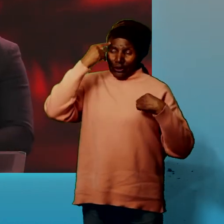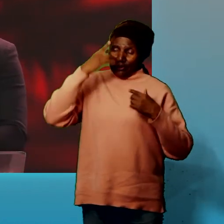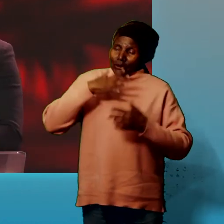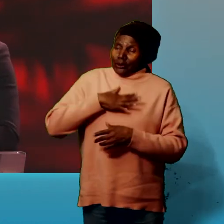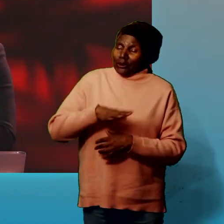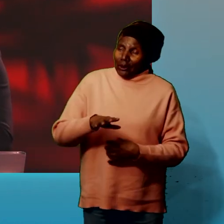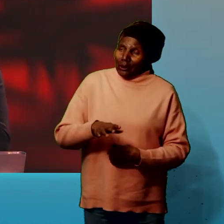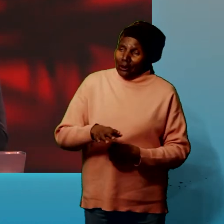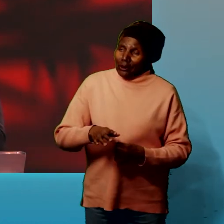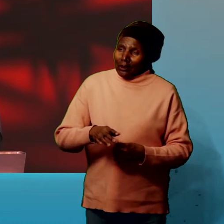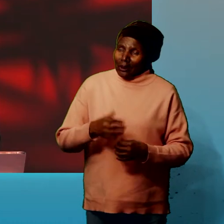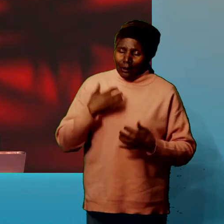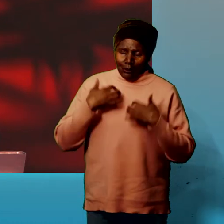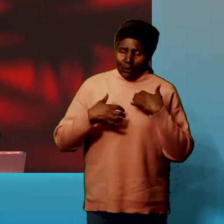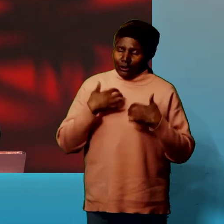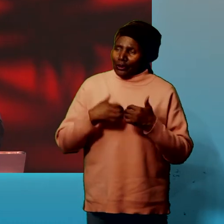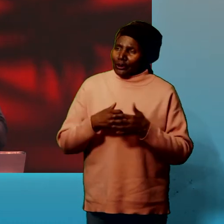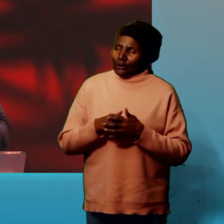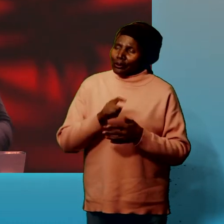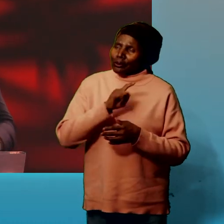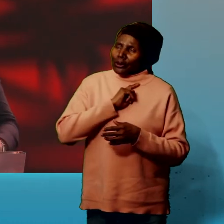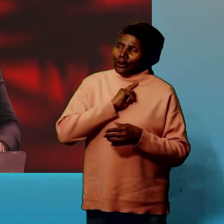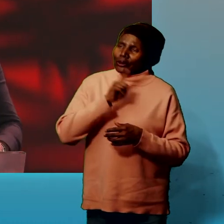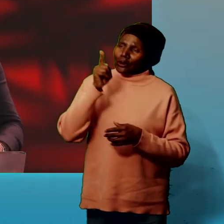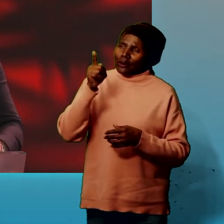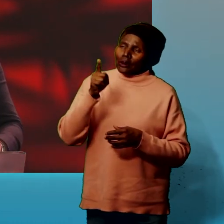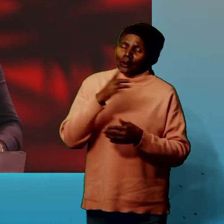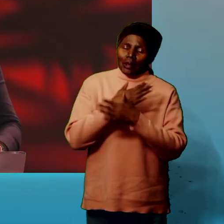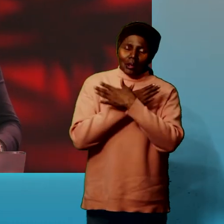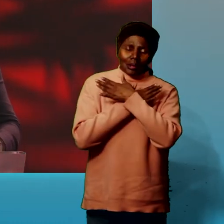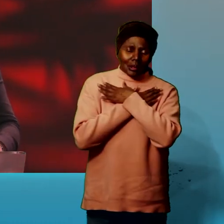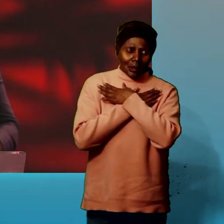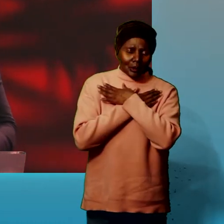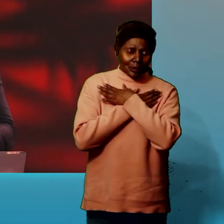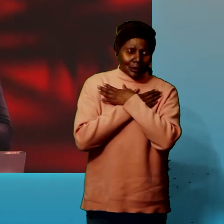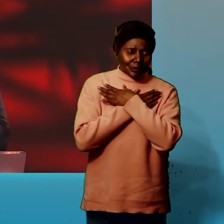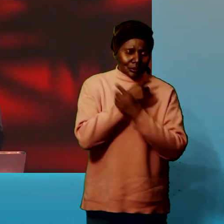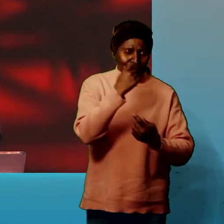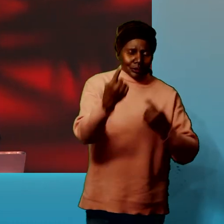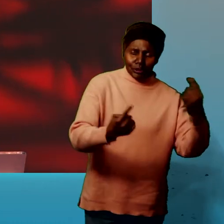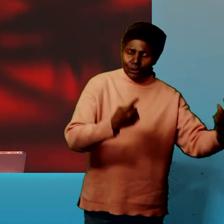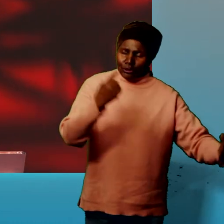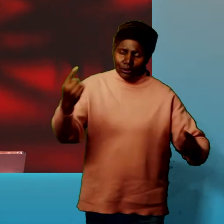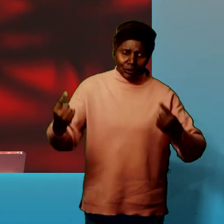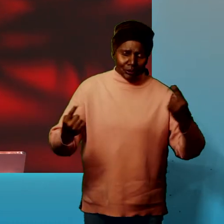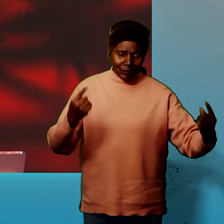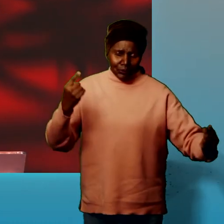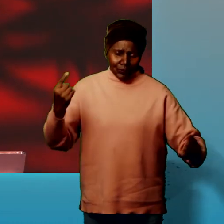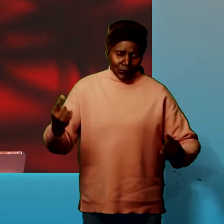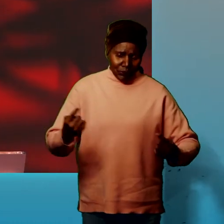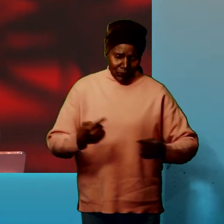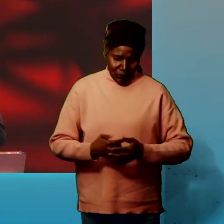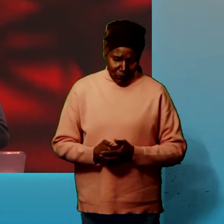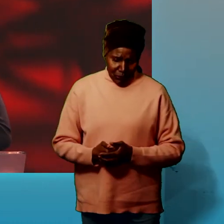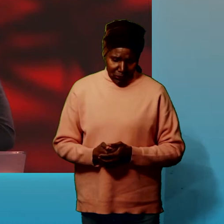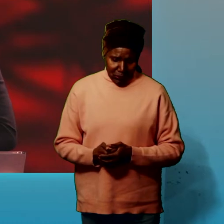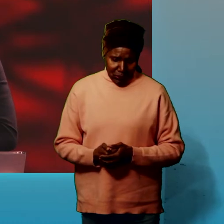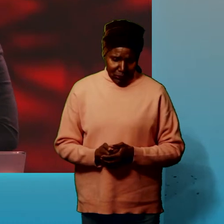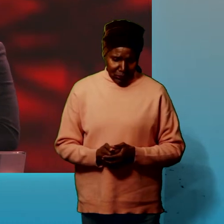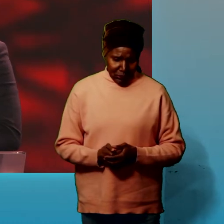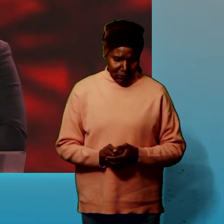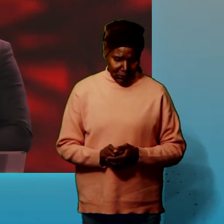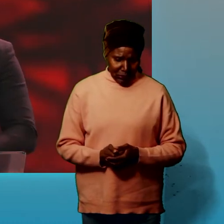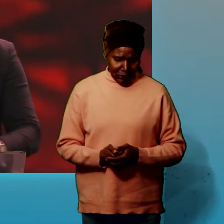desire, and motivation because he loves each and every one of us. And in a world